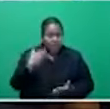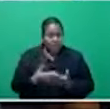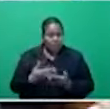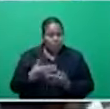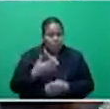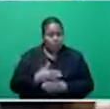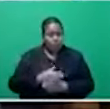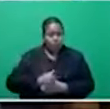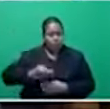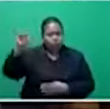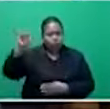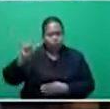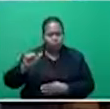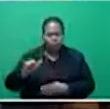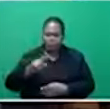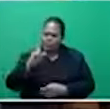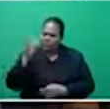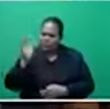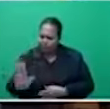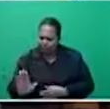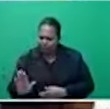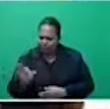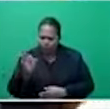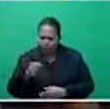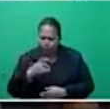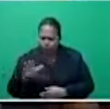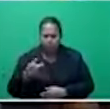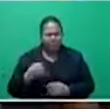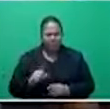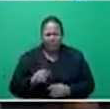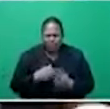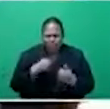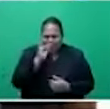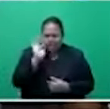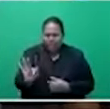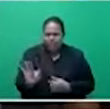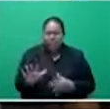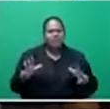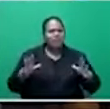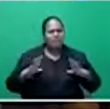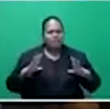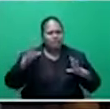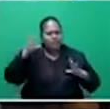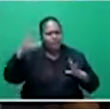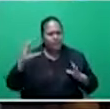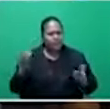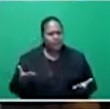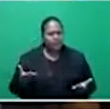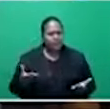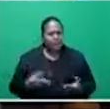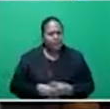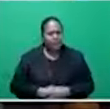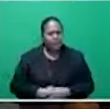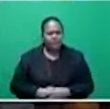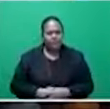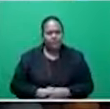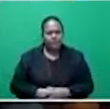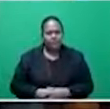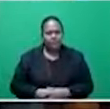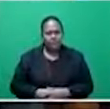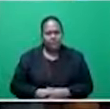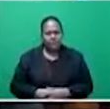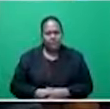going to say to them, don't go. We can't force them. It's a free country. Mr. Speaker, sir. See this kind of